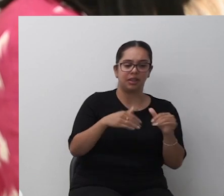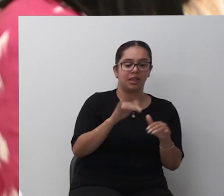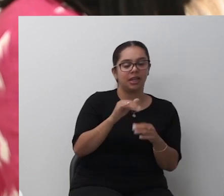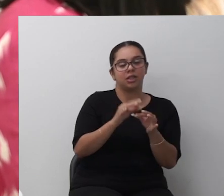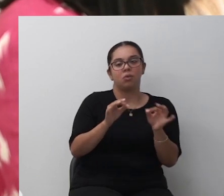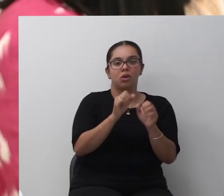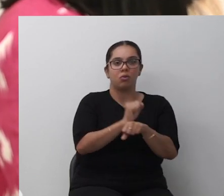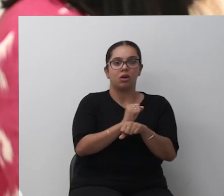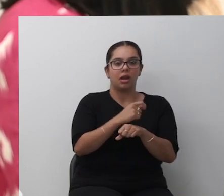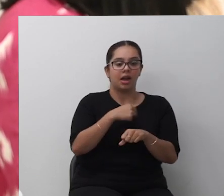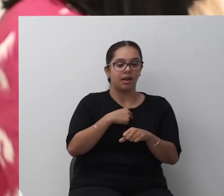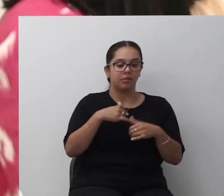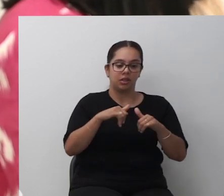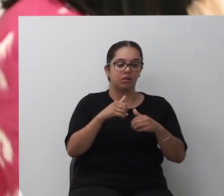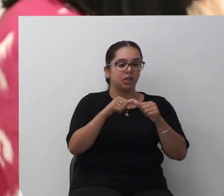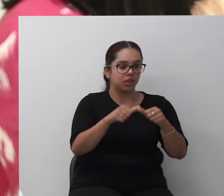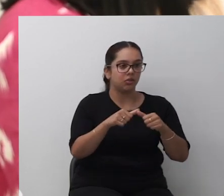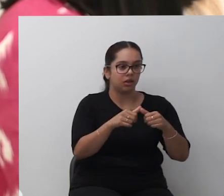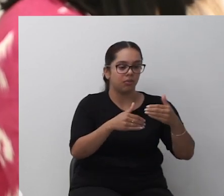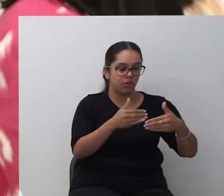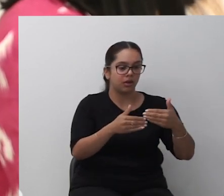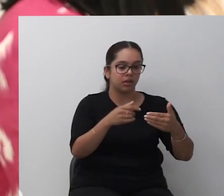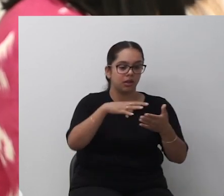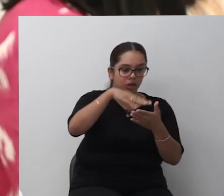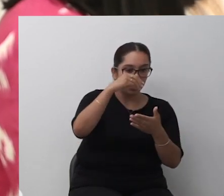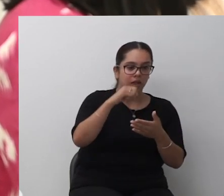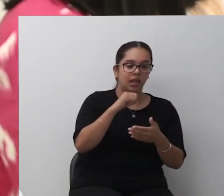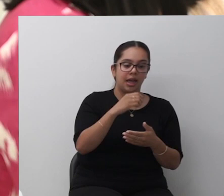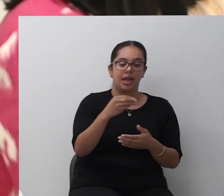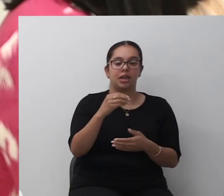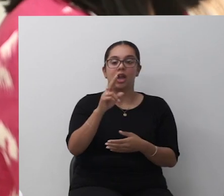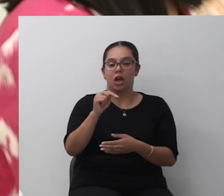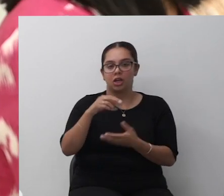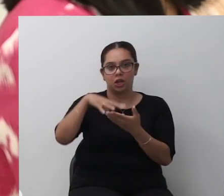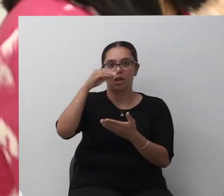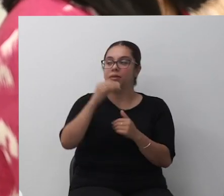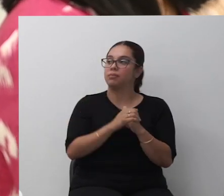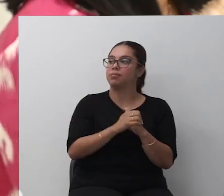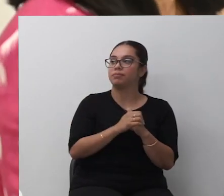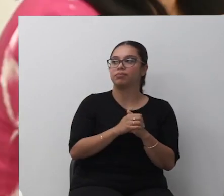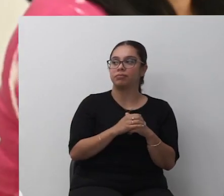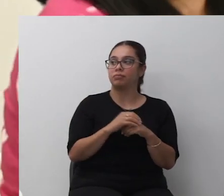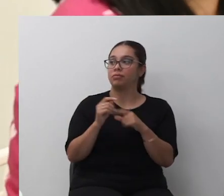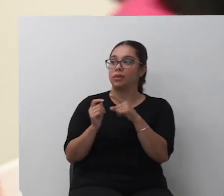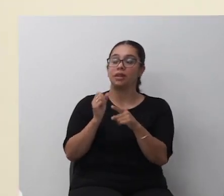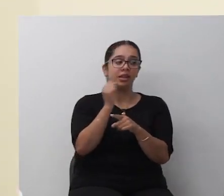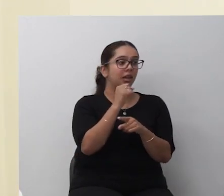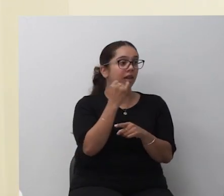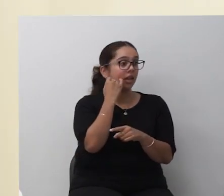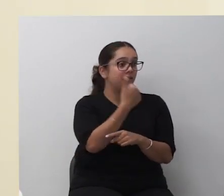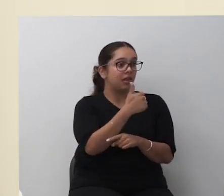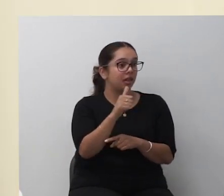that I'm in continual process of learning and unlearning. Mm-hmm. Yeah, I'd love to hear if others